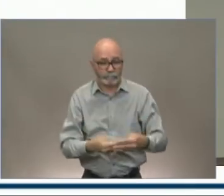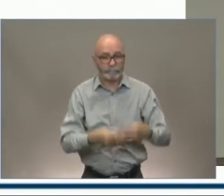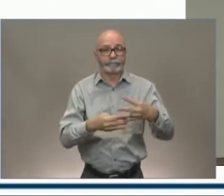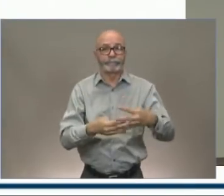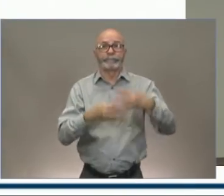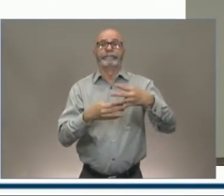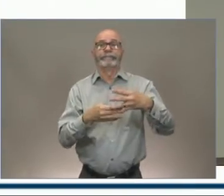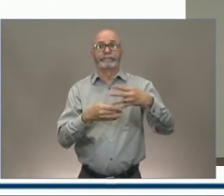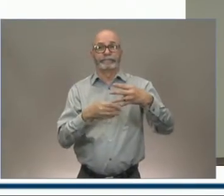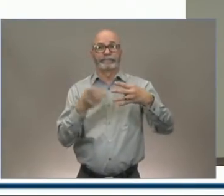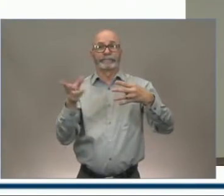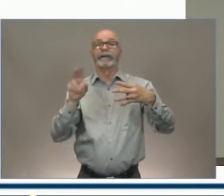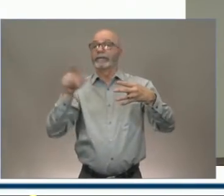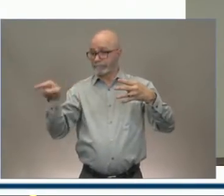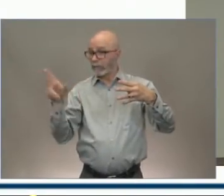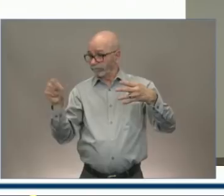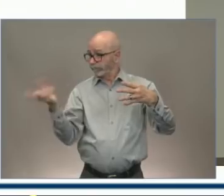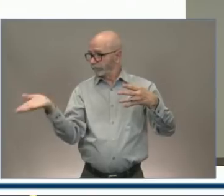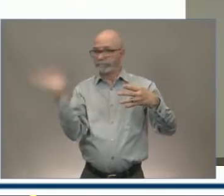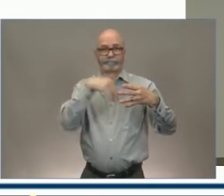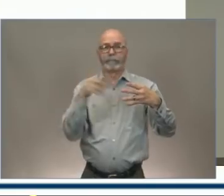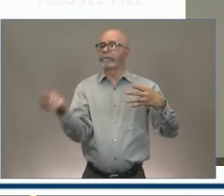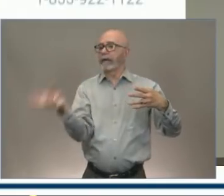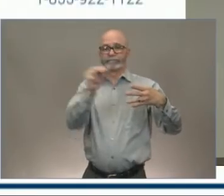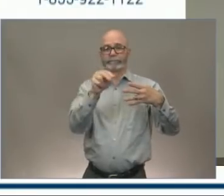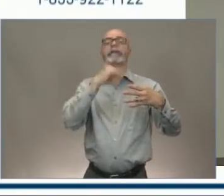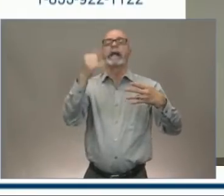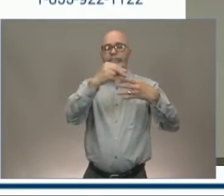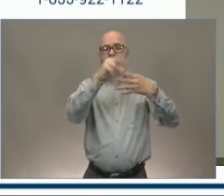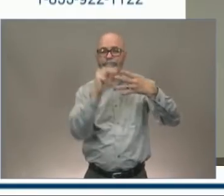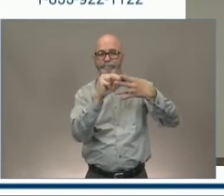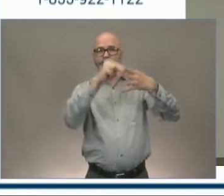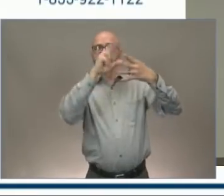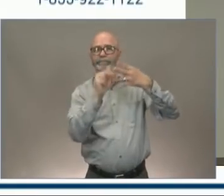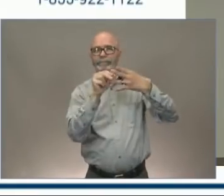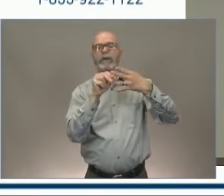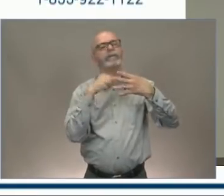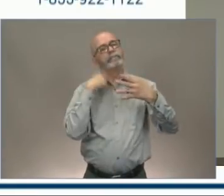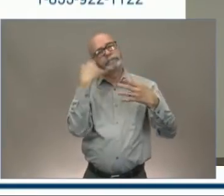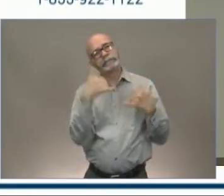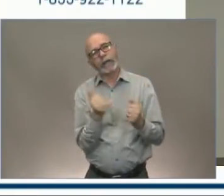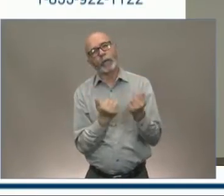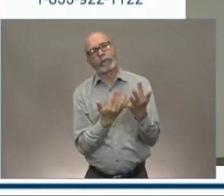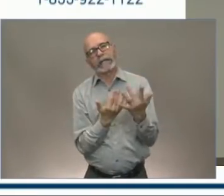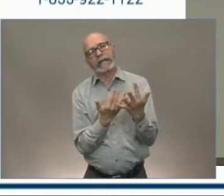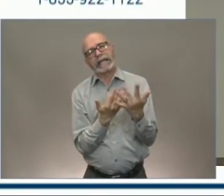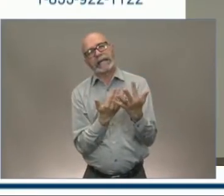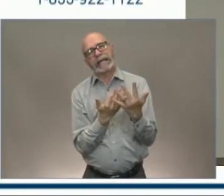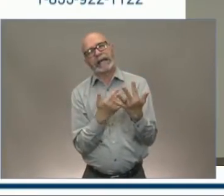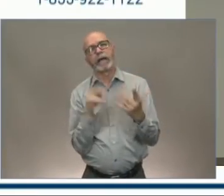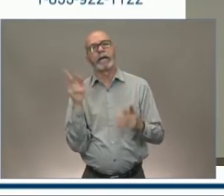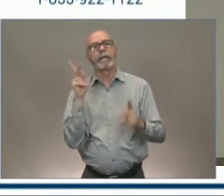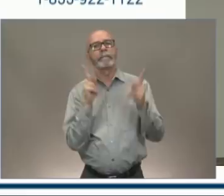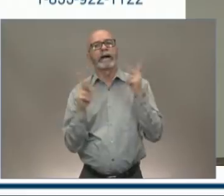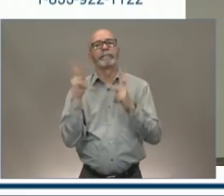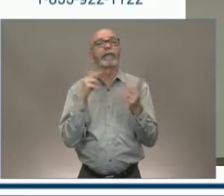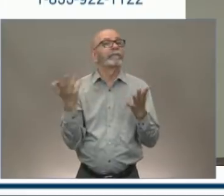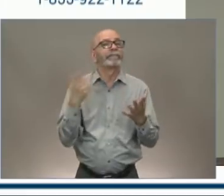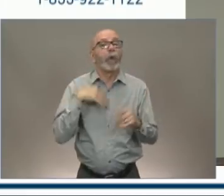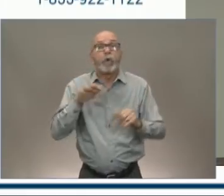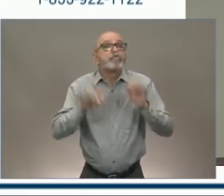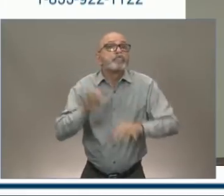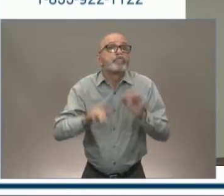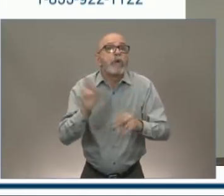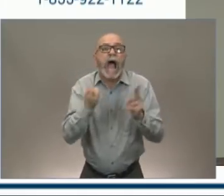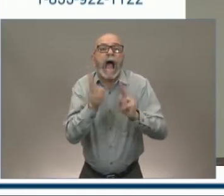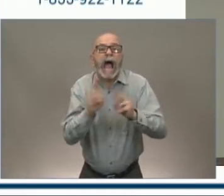an appointment. The wait time is based on how many people are trying to access the site at one time. So if you go